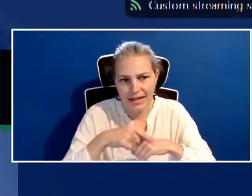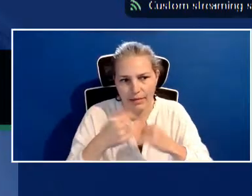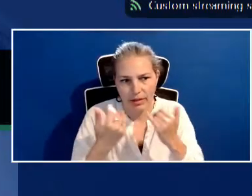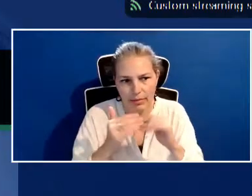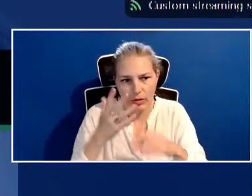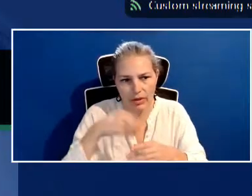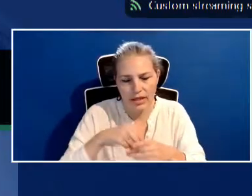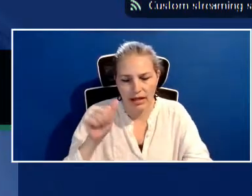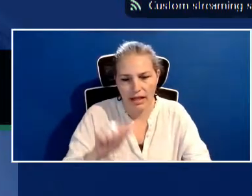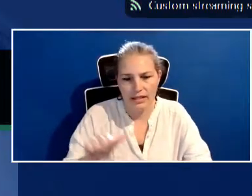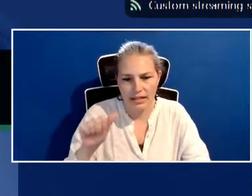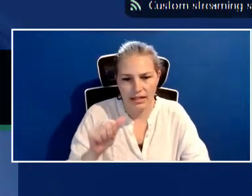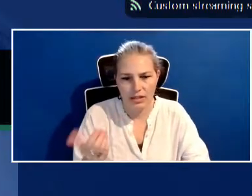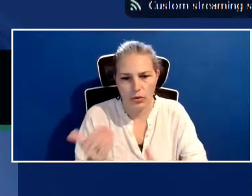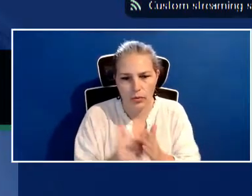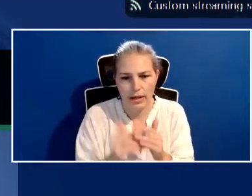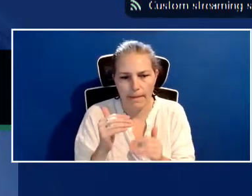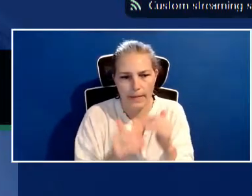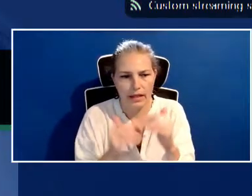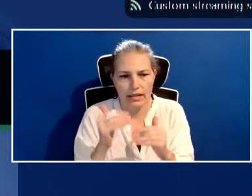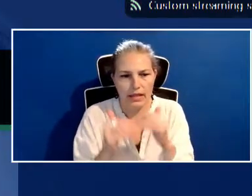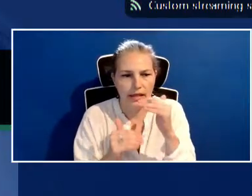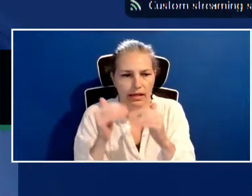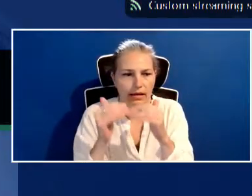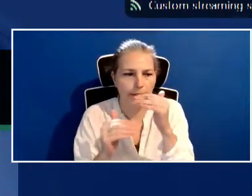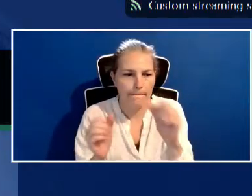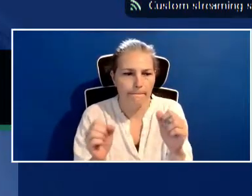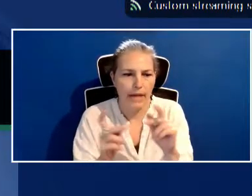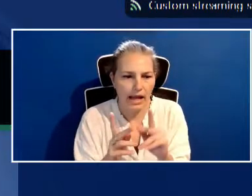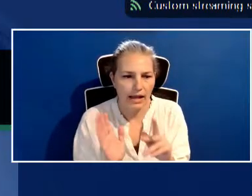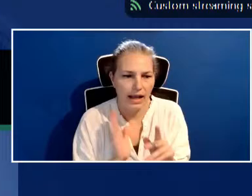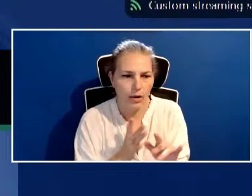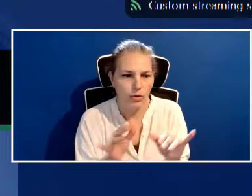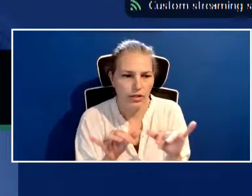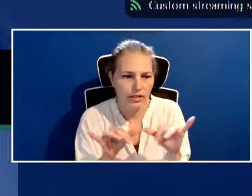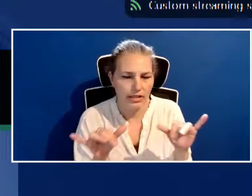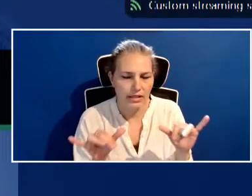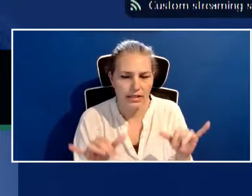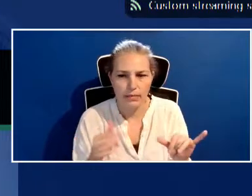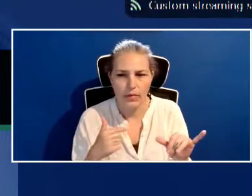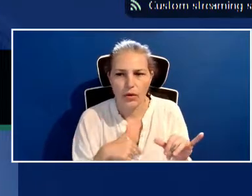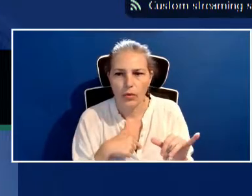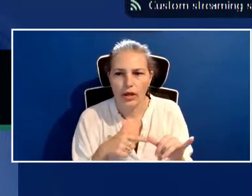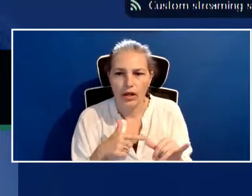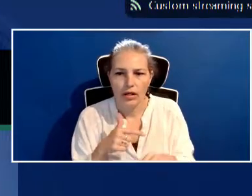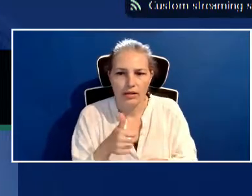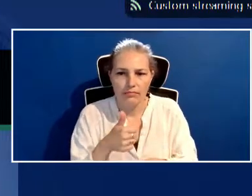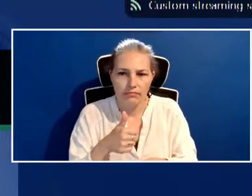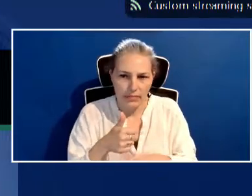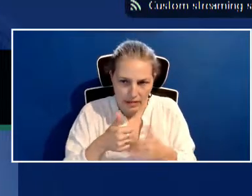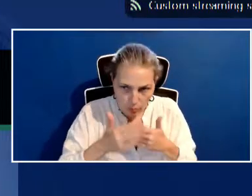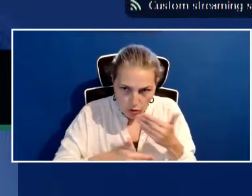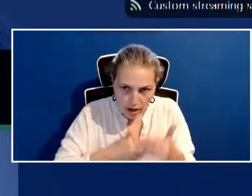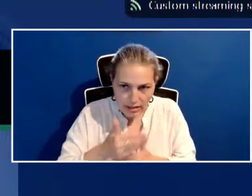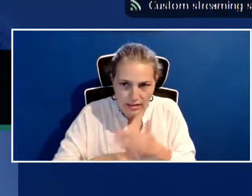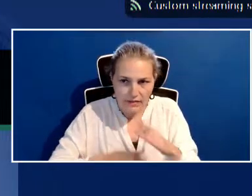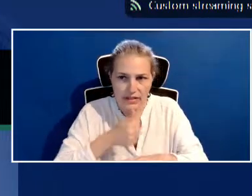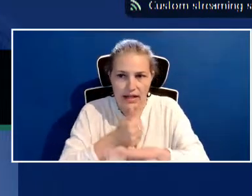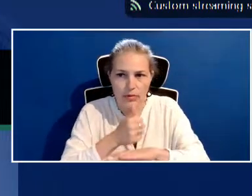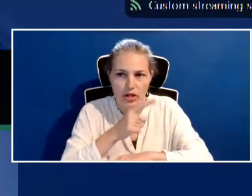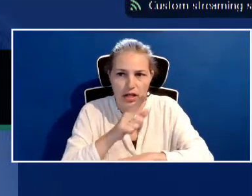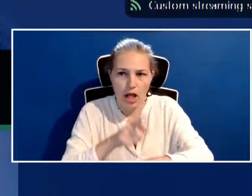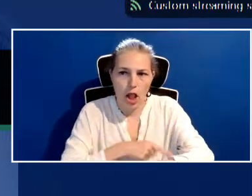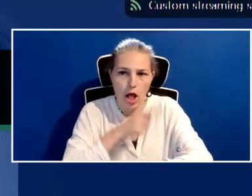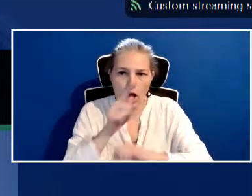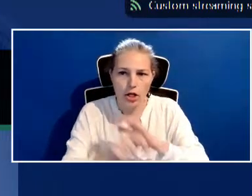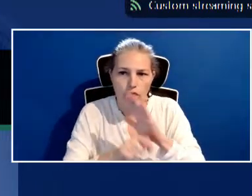Altadena as we build back our system. We're in the process of establishing a long-term community hub to support